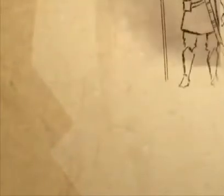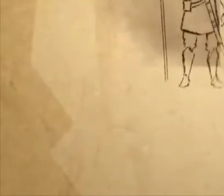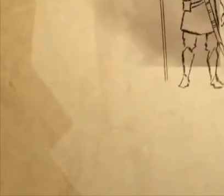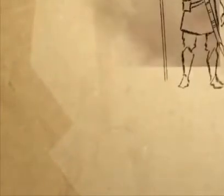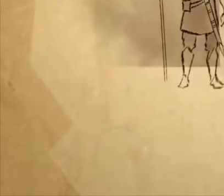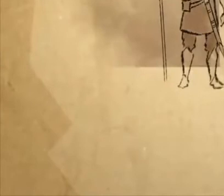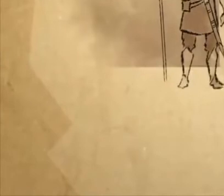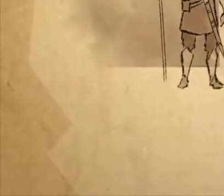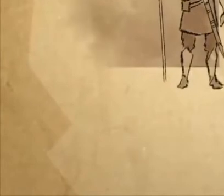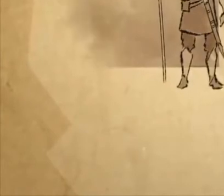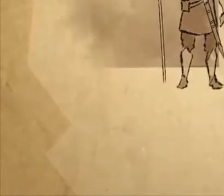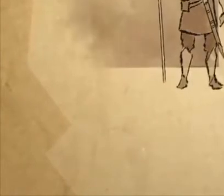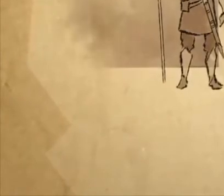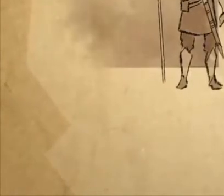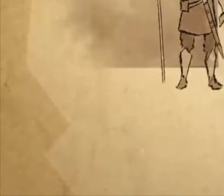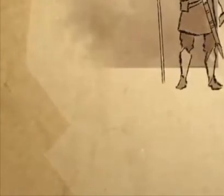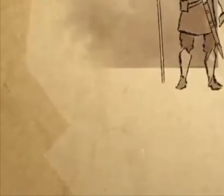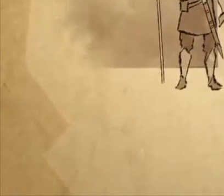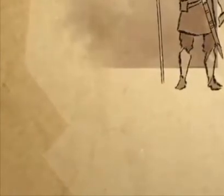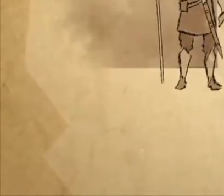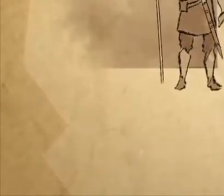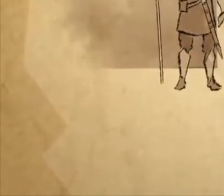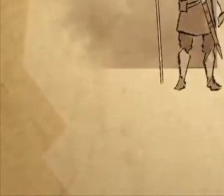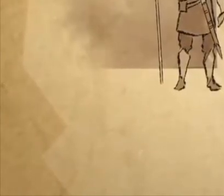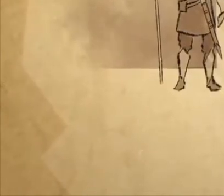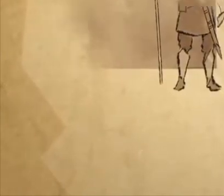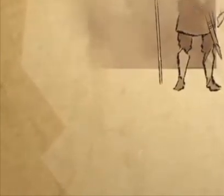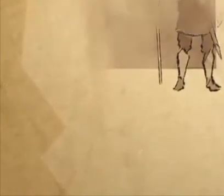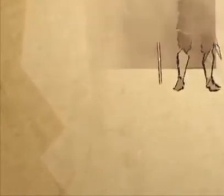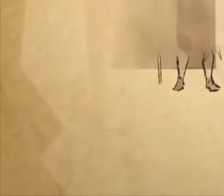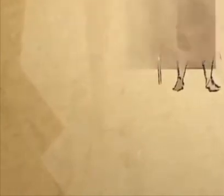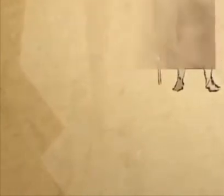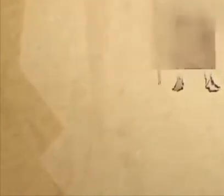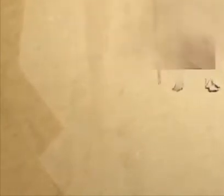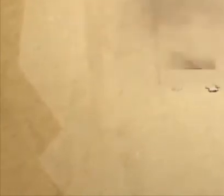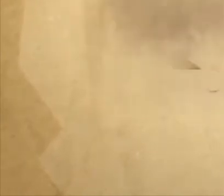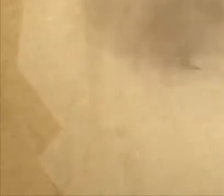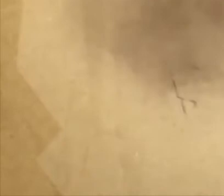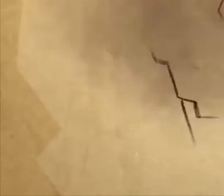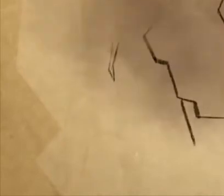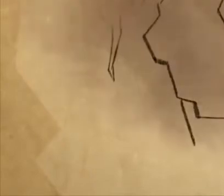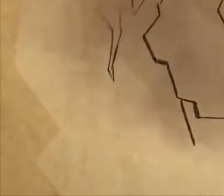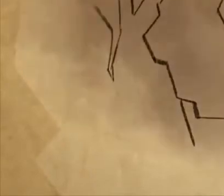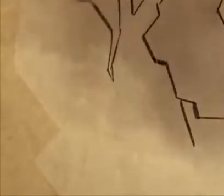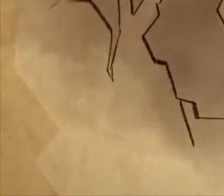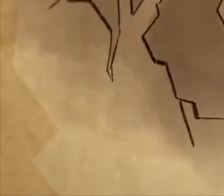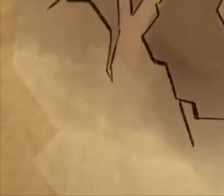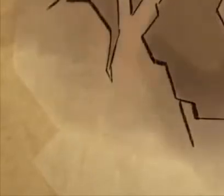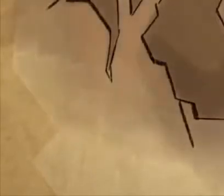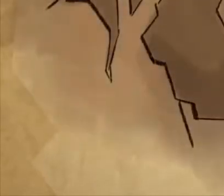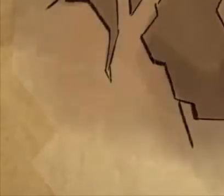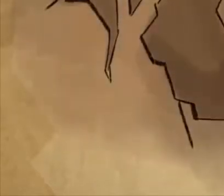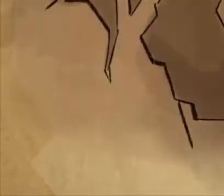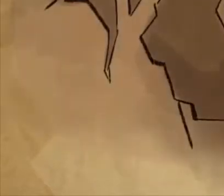previous stories of Jesus' trials and imprisonment. Luke's making an important point. When the people of Jesus follow the way of